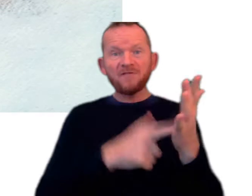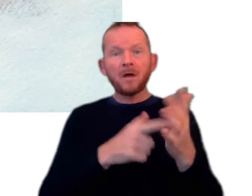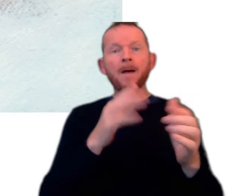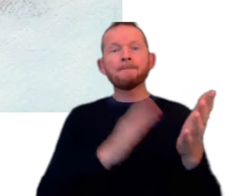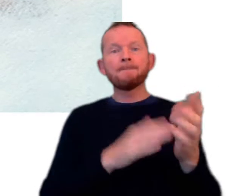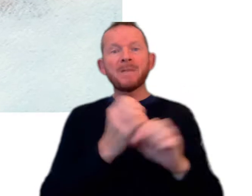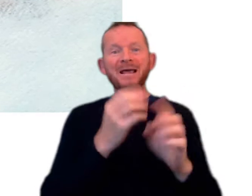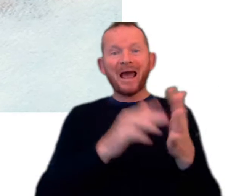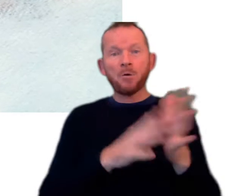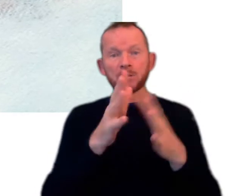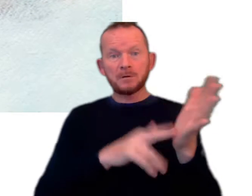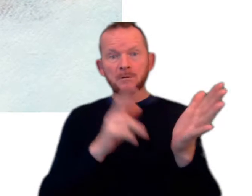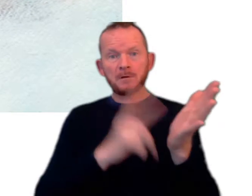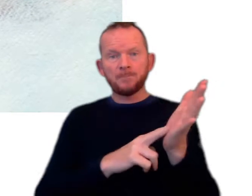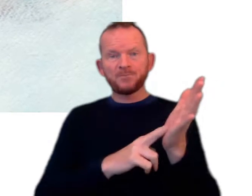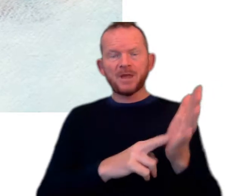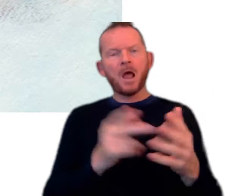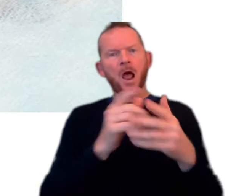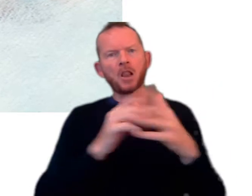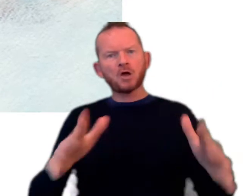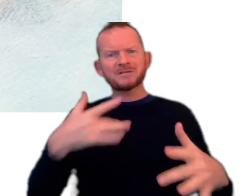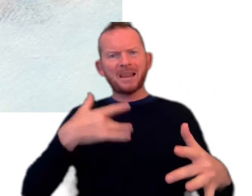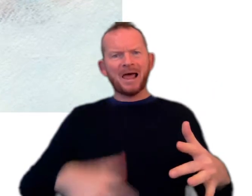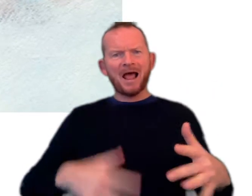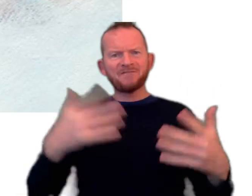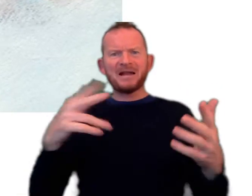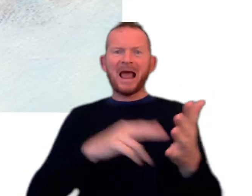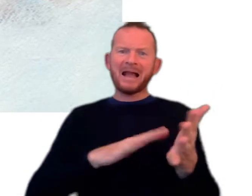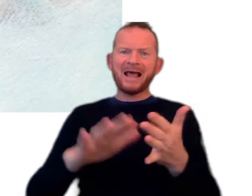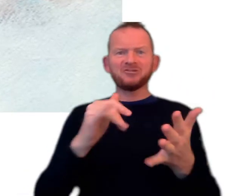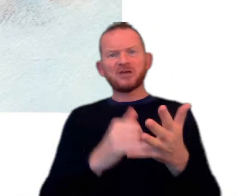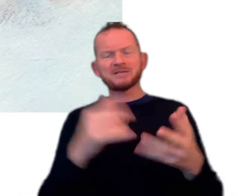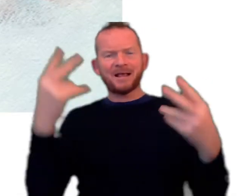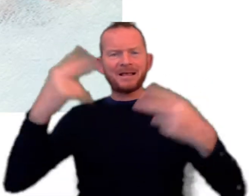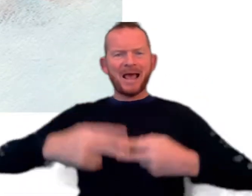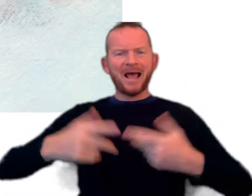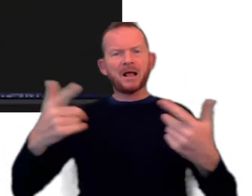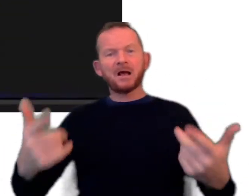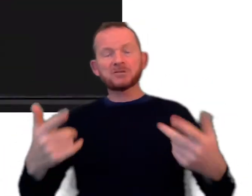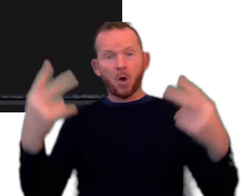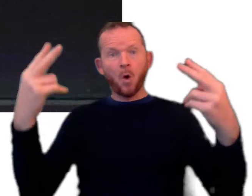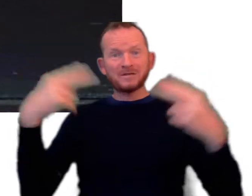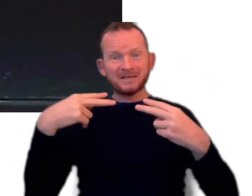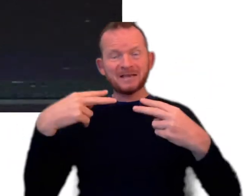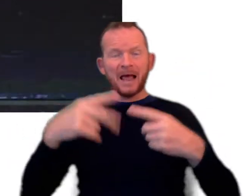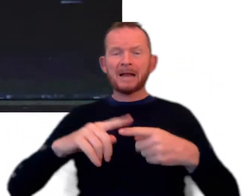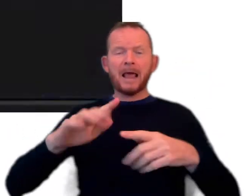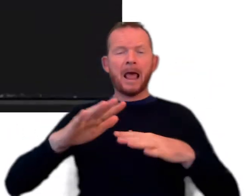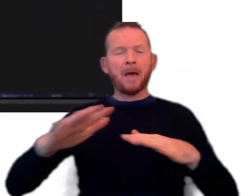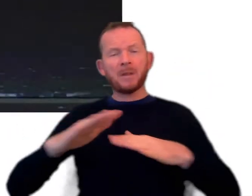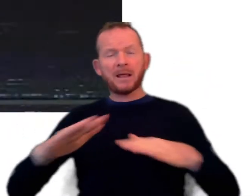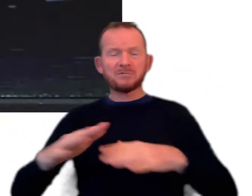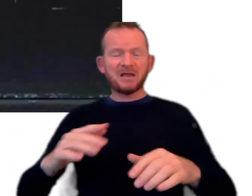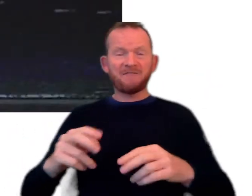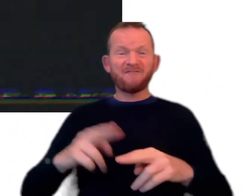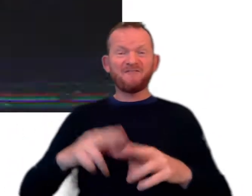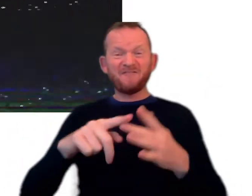life in NHS care because he was autistic and had an epileptic fit, and he's no longer with us